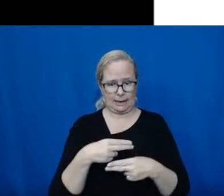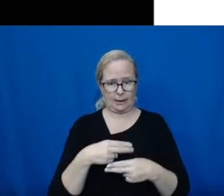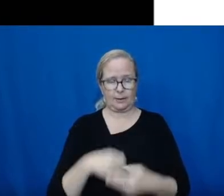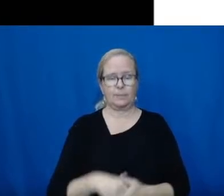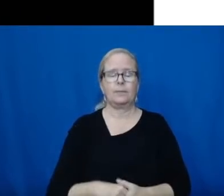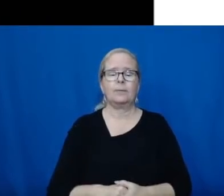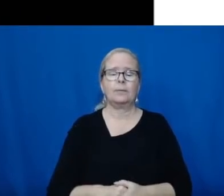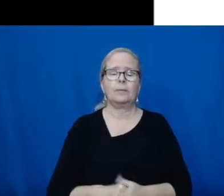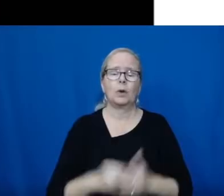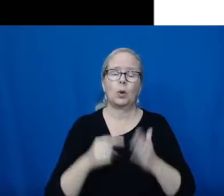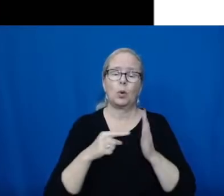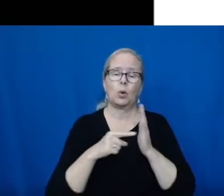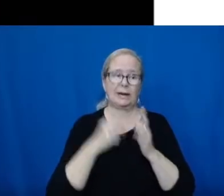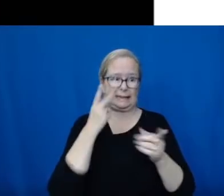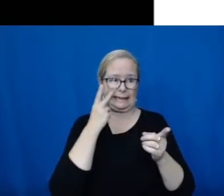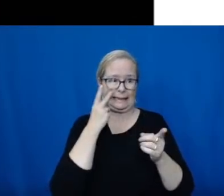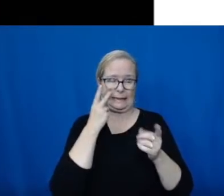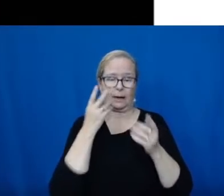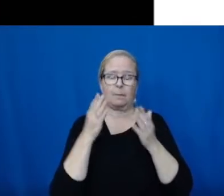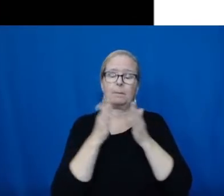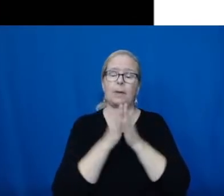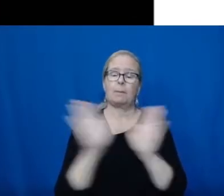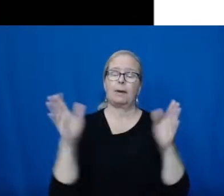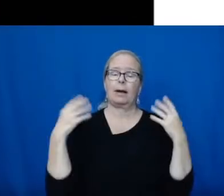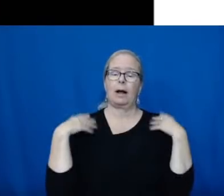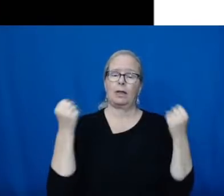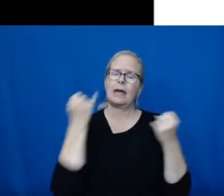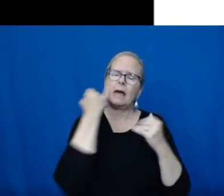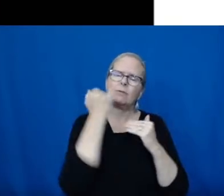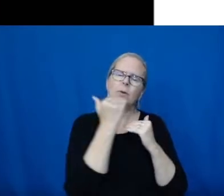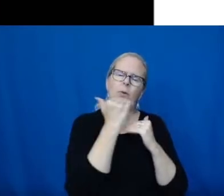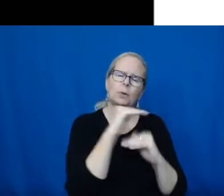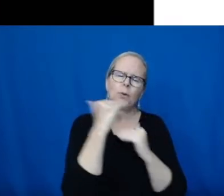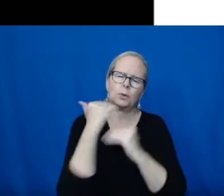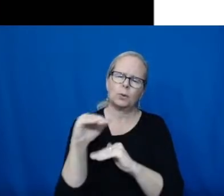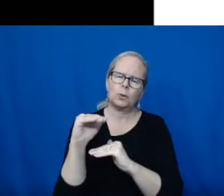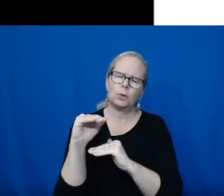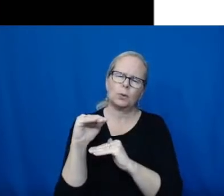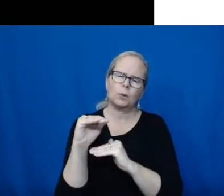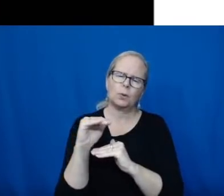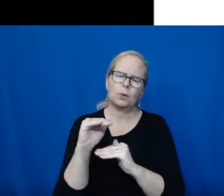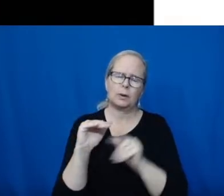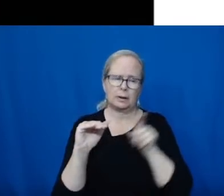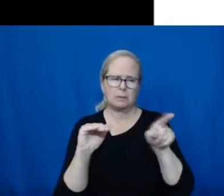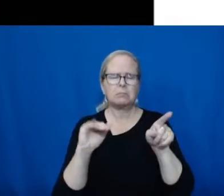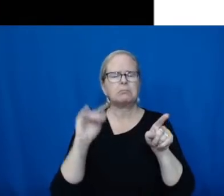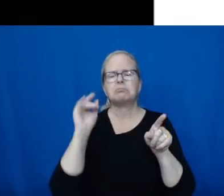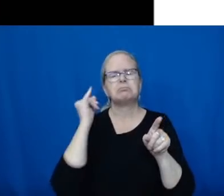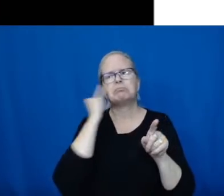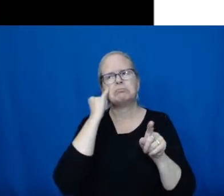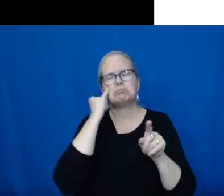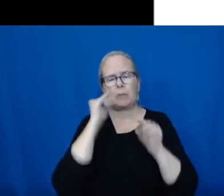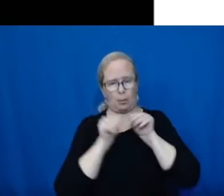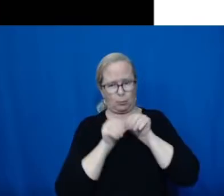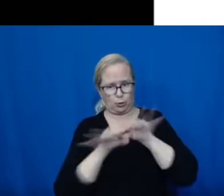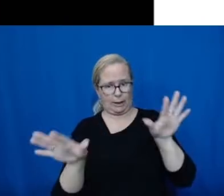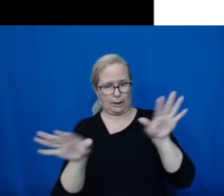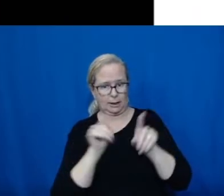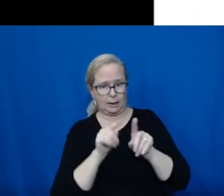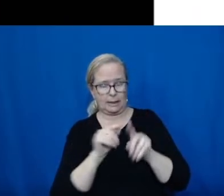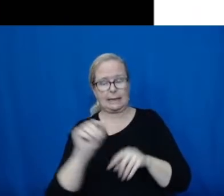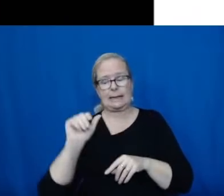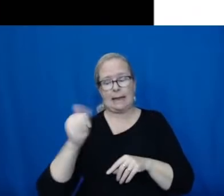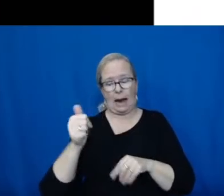outbreak that would come from 10 cases with different vaccination scenarios. So if we wouldn't have, if nobody would be